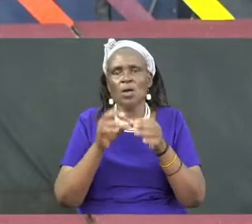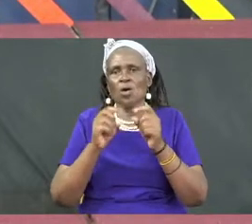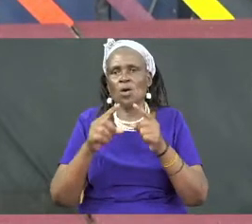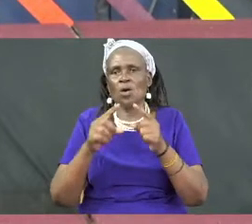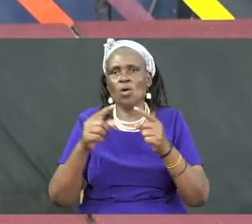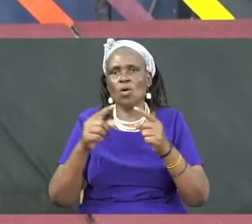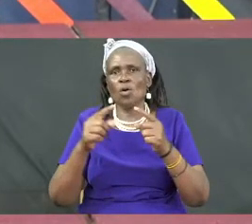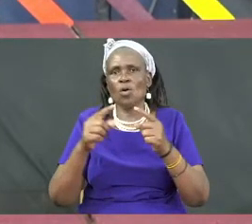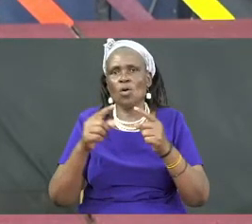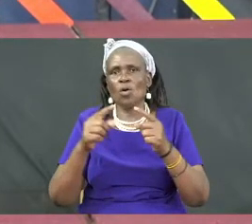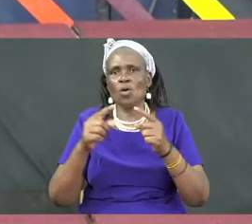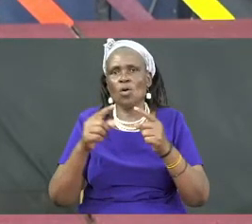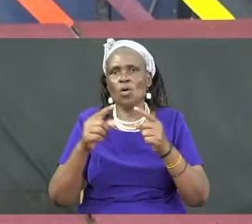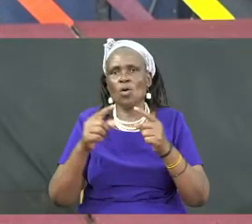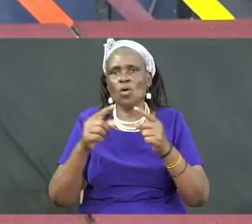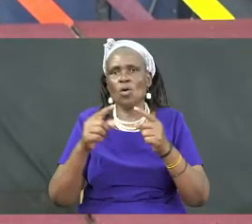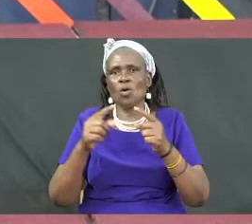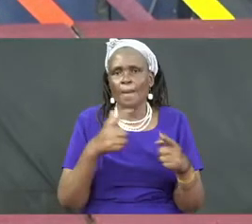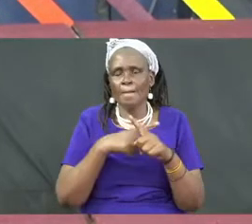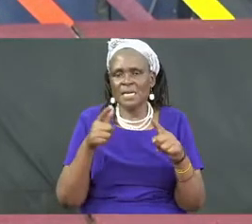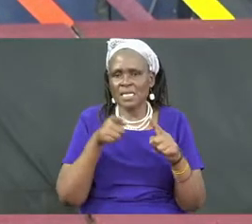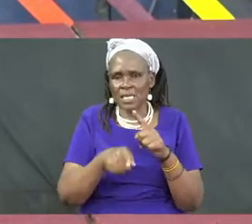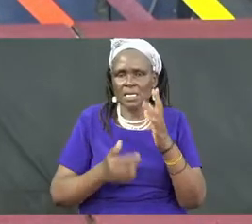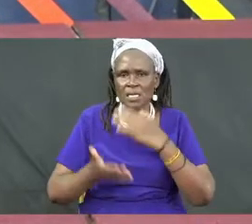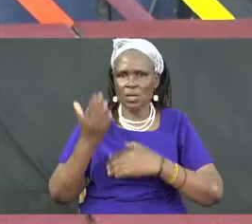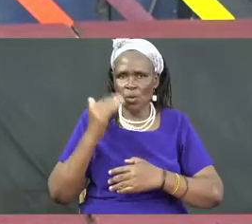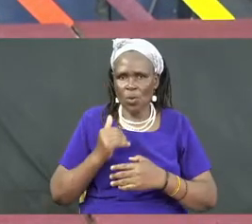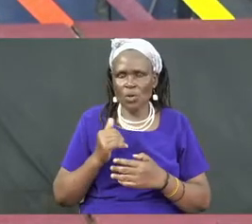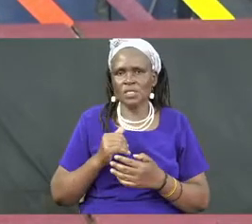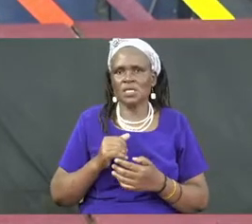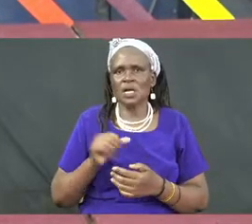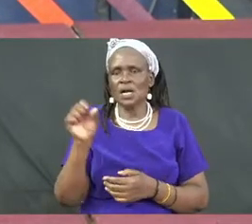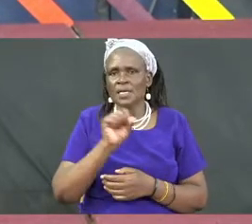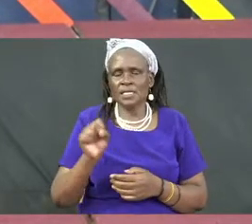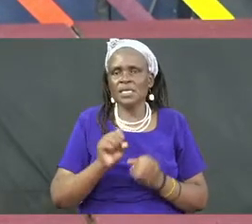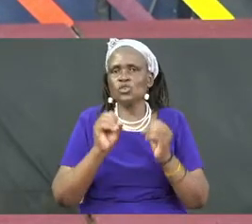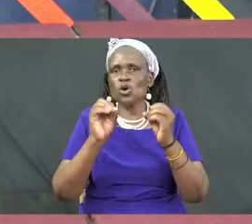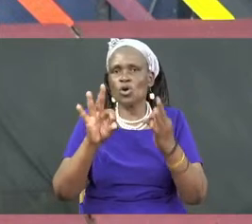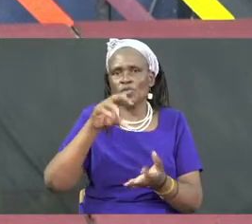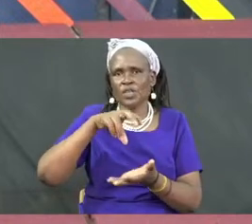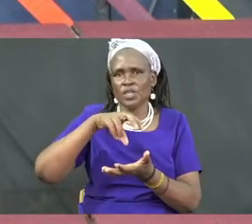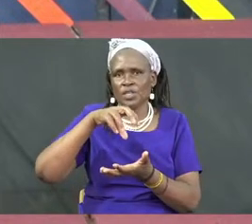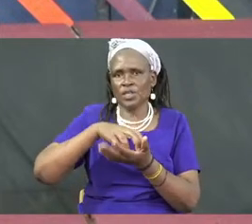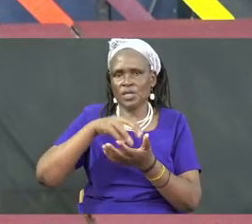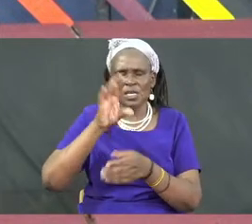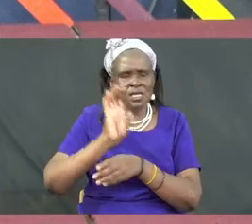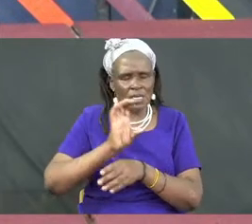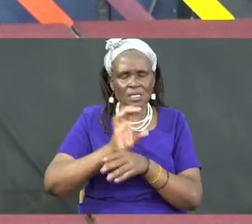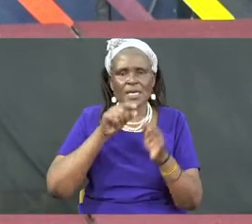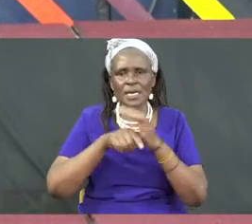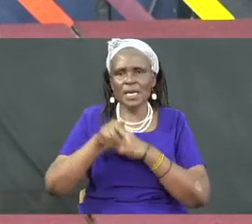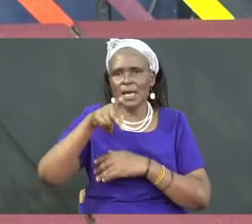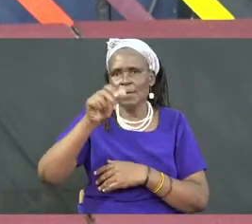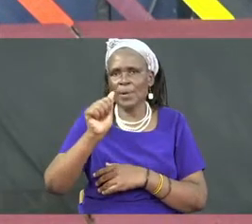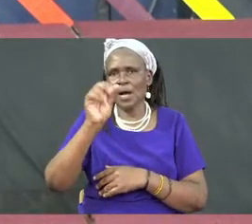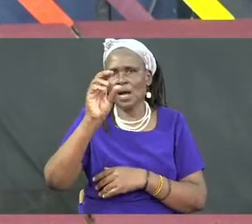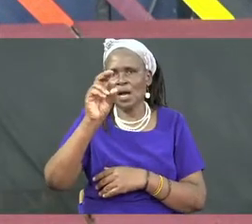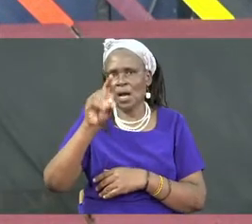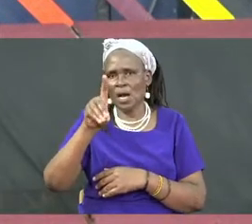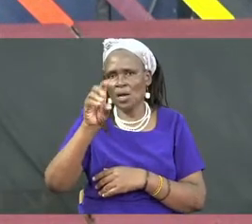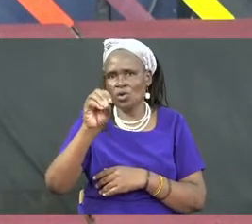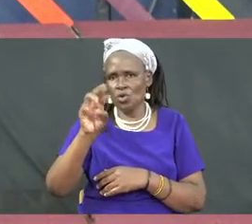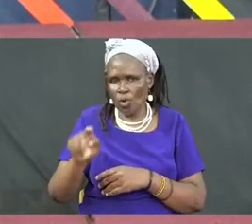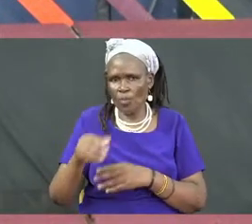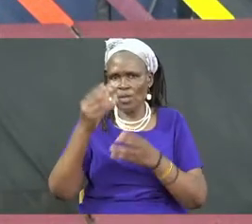contradictions. Yet this was the state of the church in Pergamum. They received